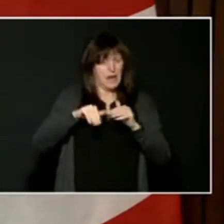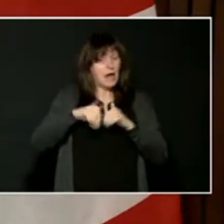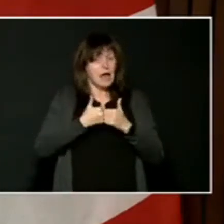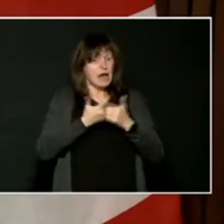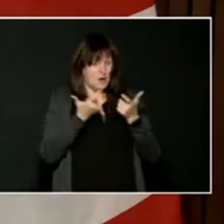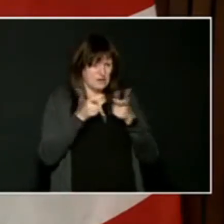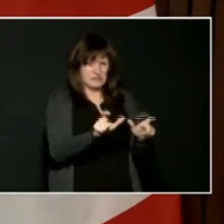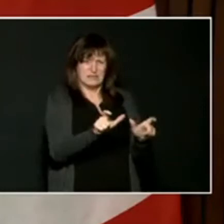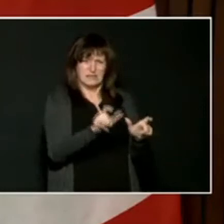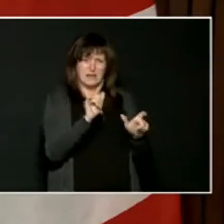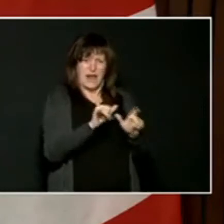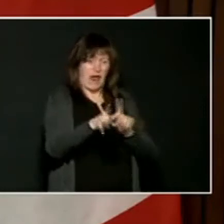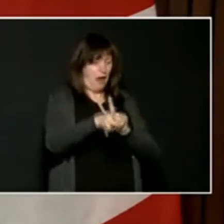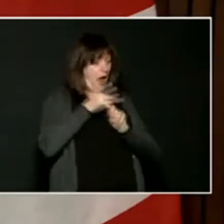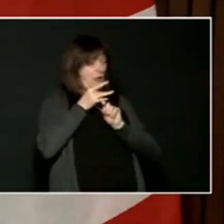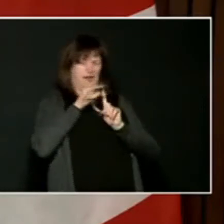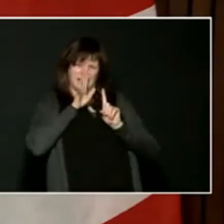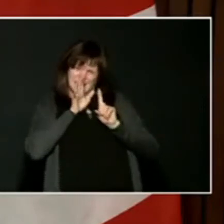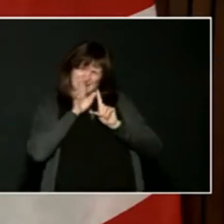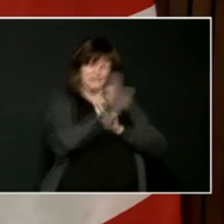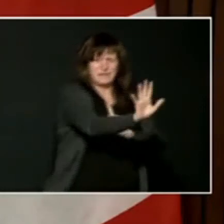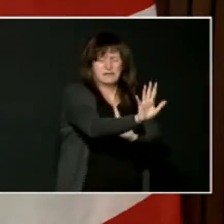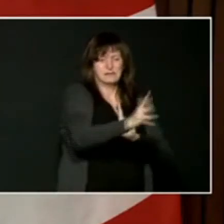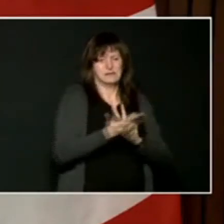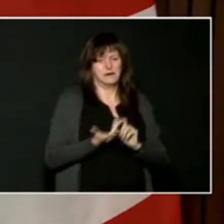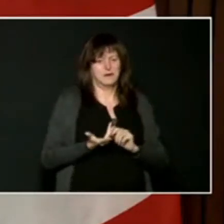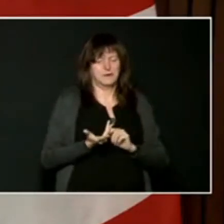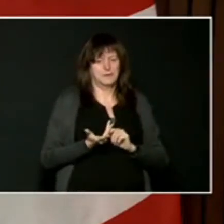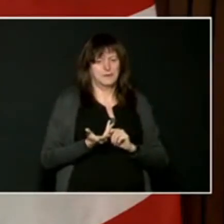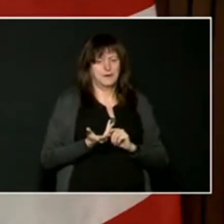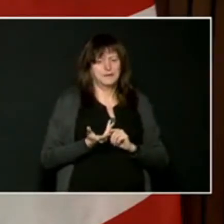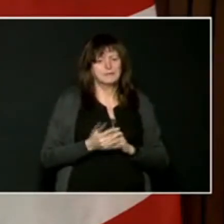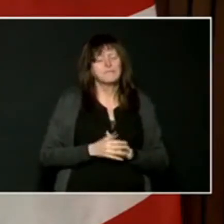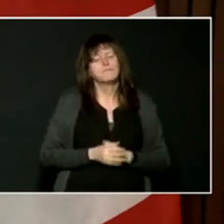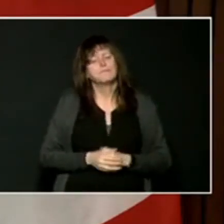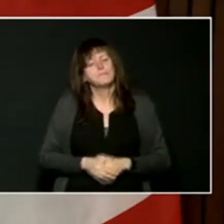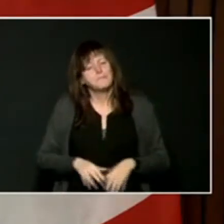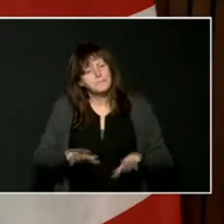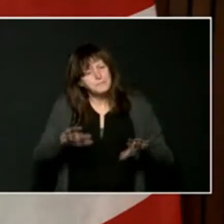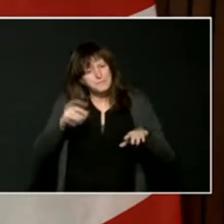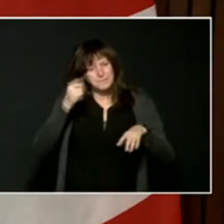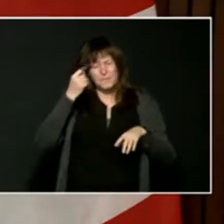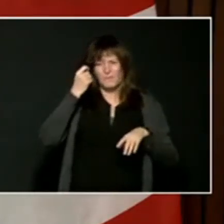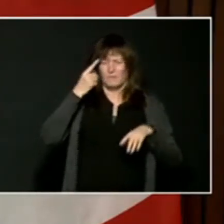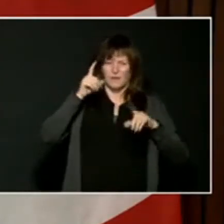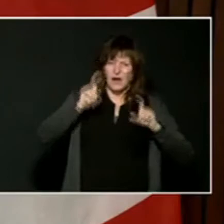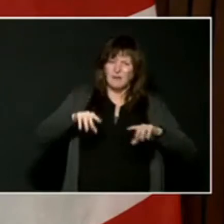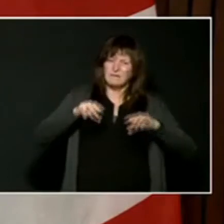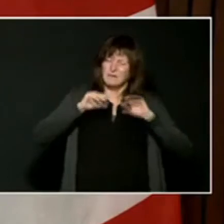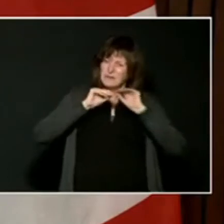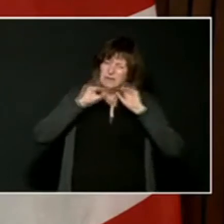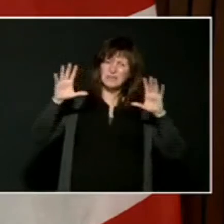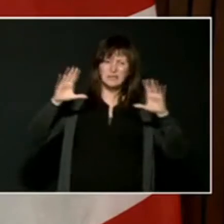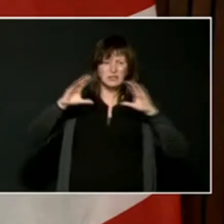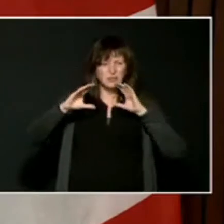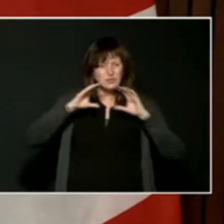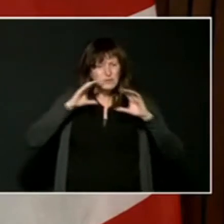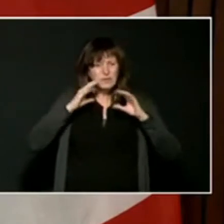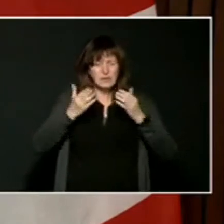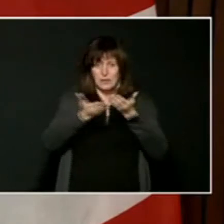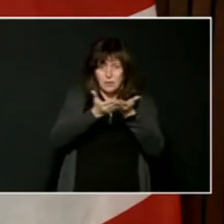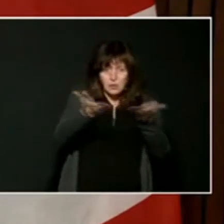importance. We also need to make it easy for people to follow them and to stay at home when they're sick or they have come into contact with someone who